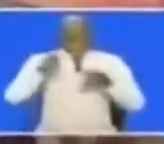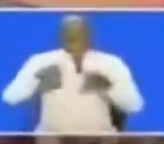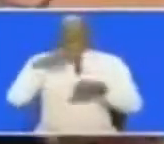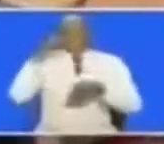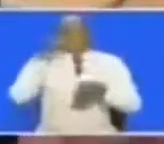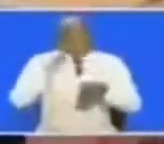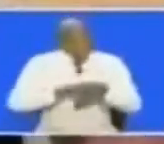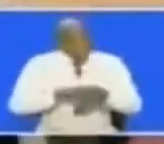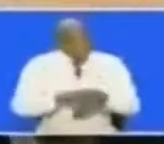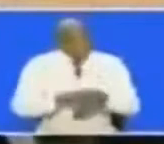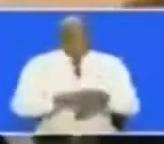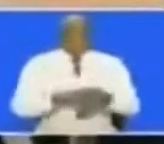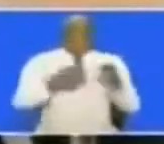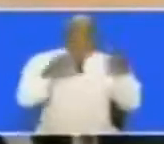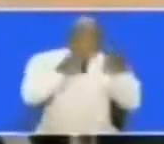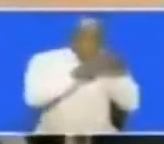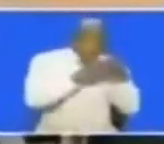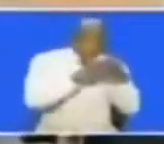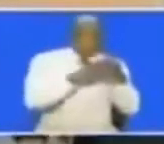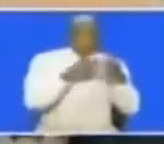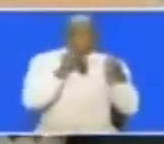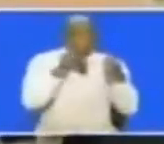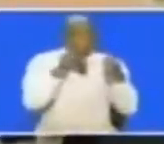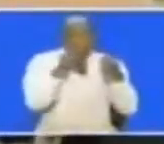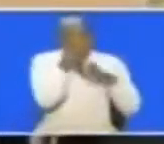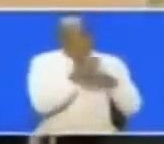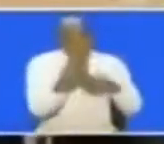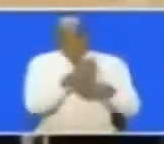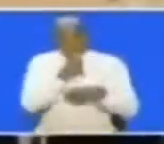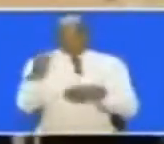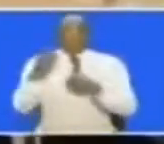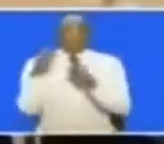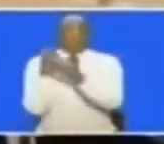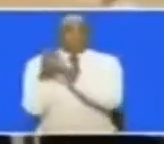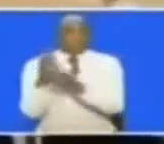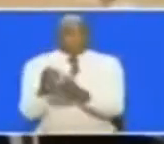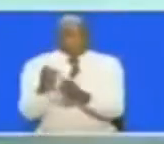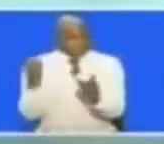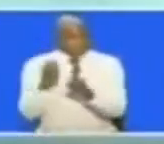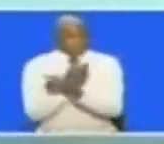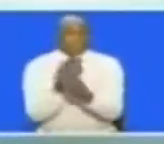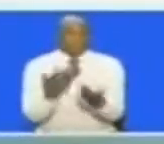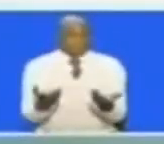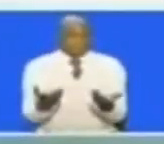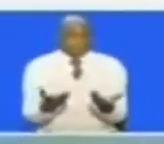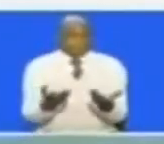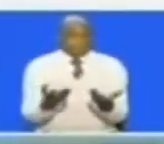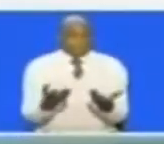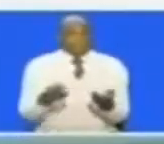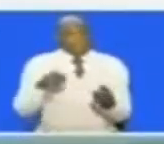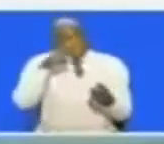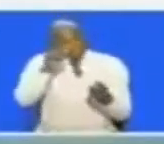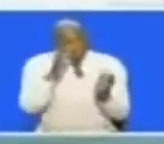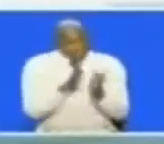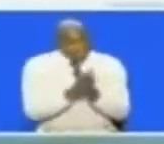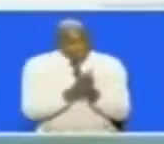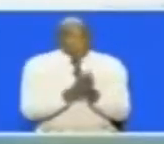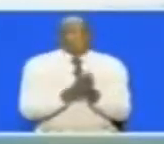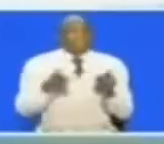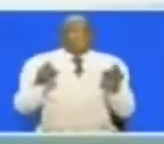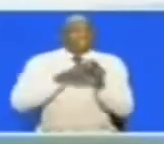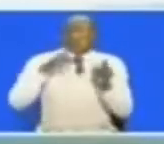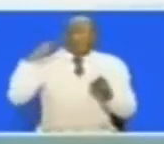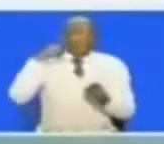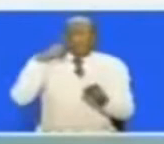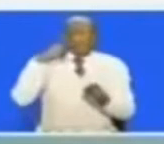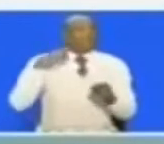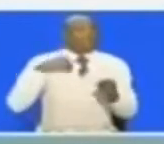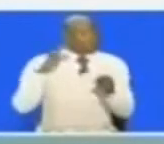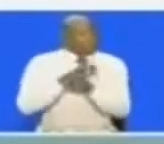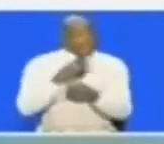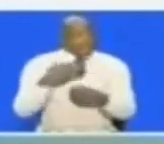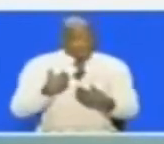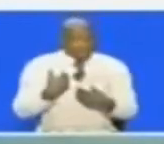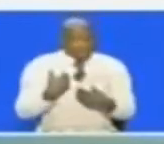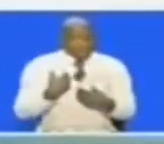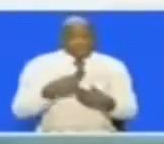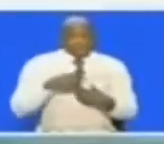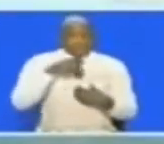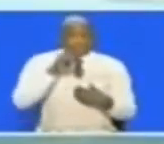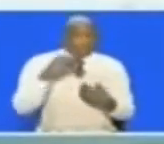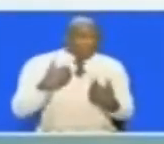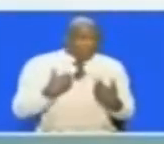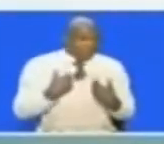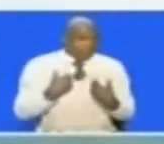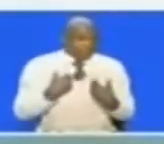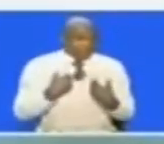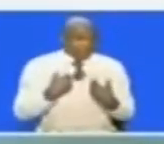season, which runs from April to December. Crabs are a little bit like mosquitoes. They kind of can swarm. Every once in a while, they